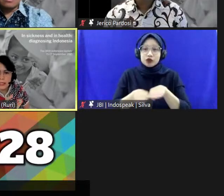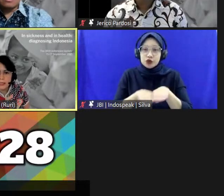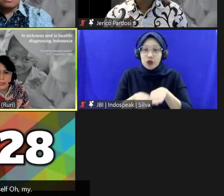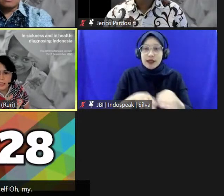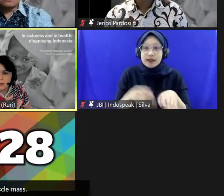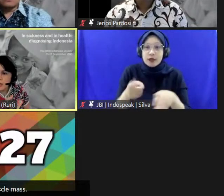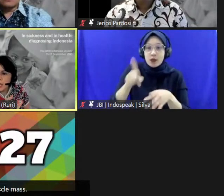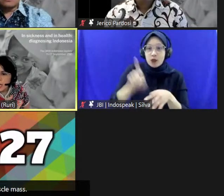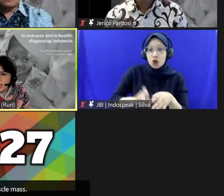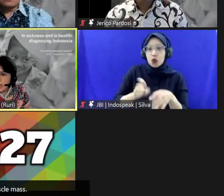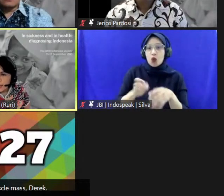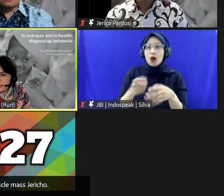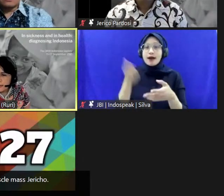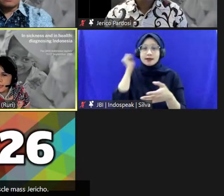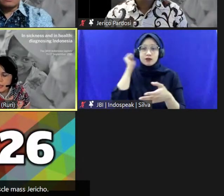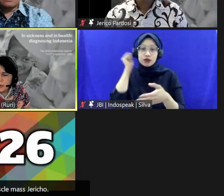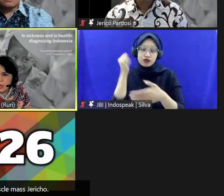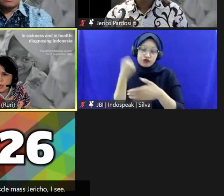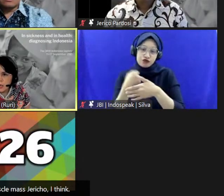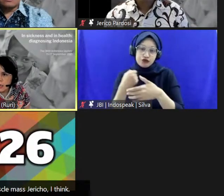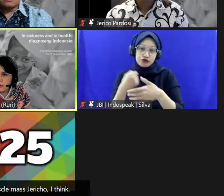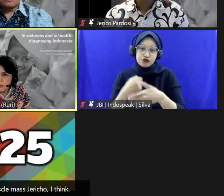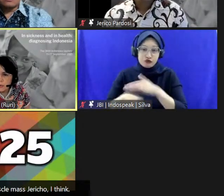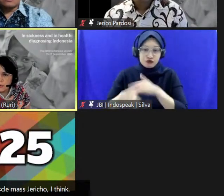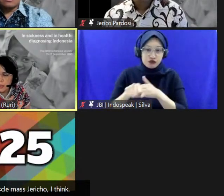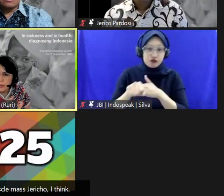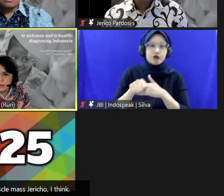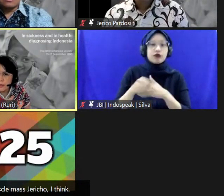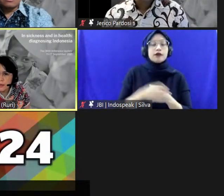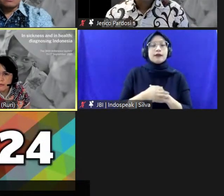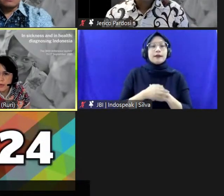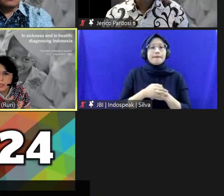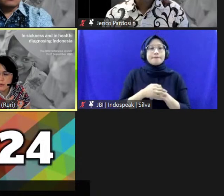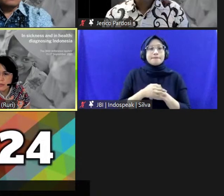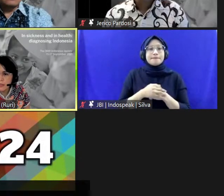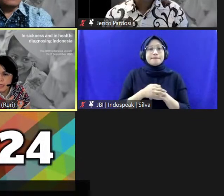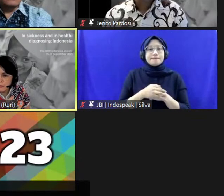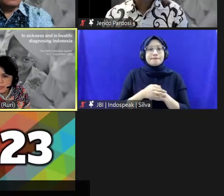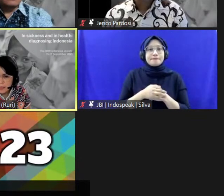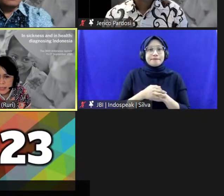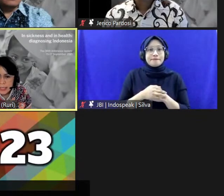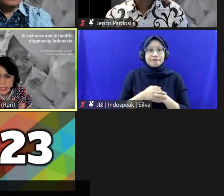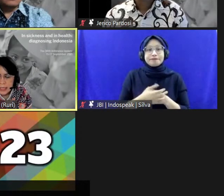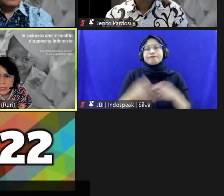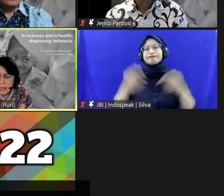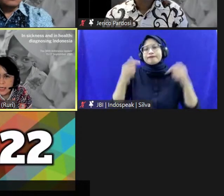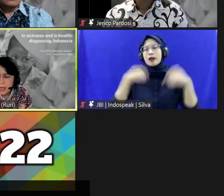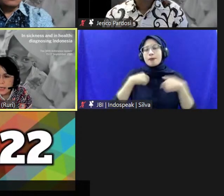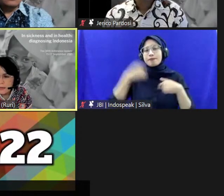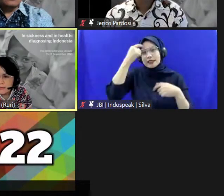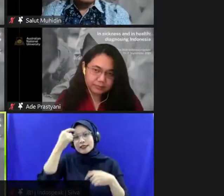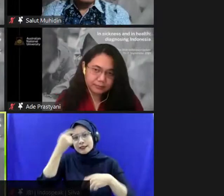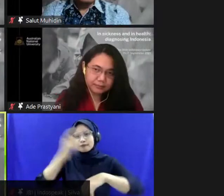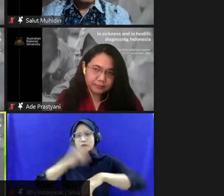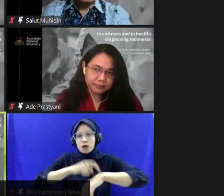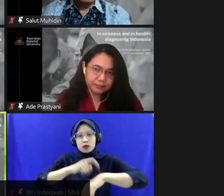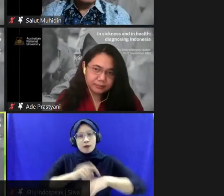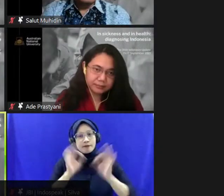Mas Jericho. I think we're right on time,